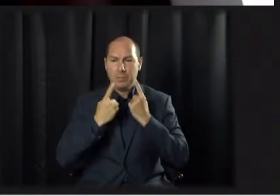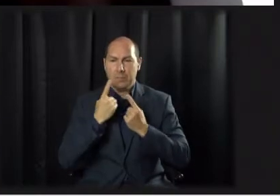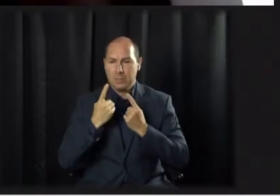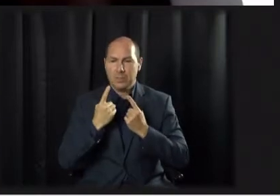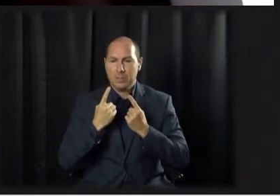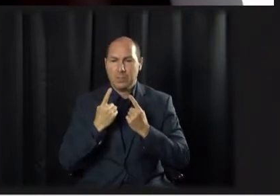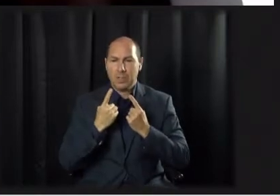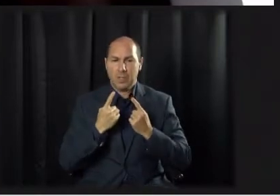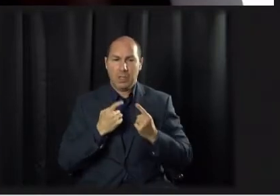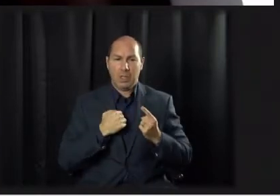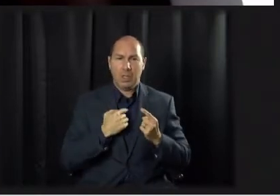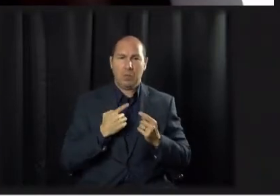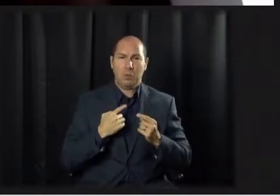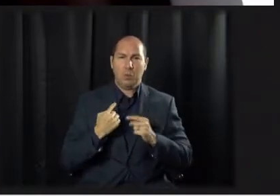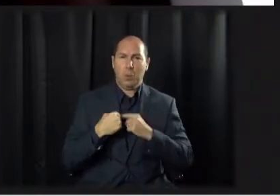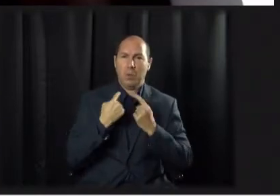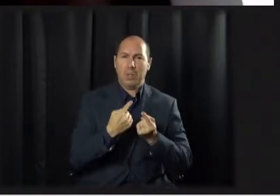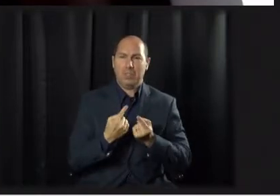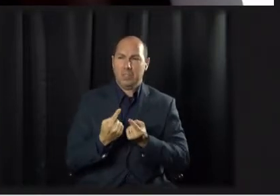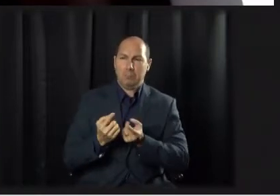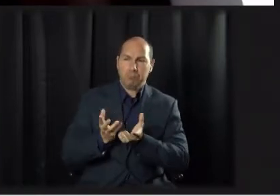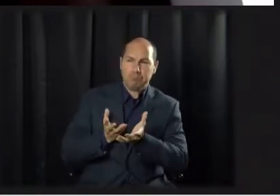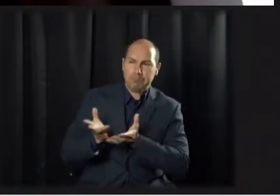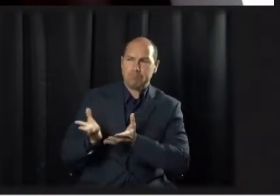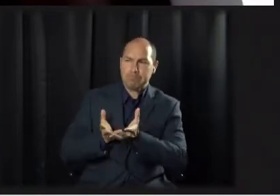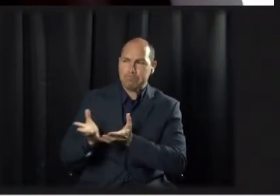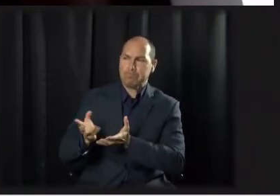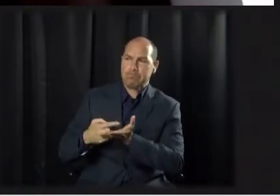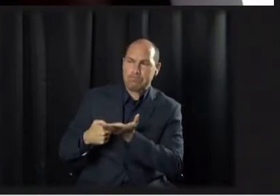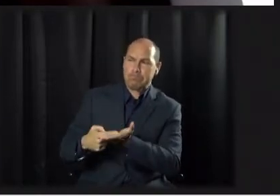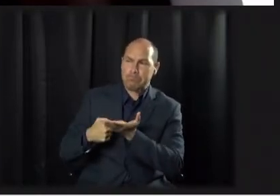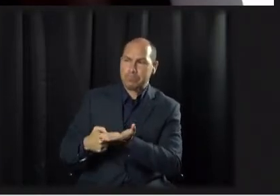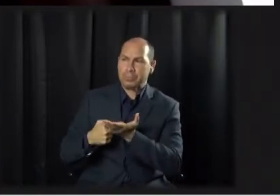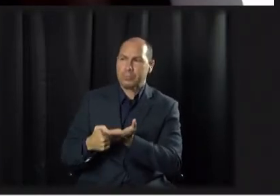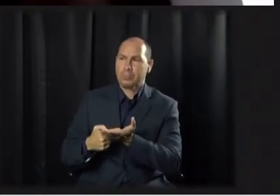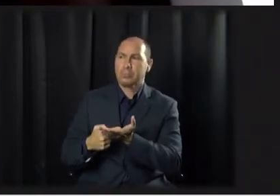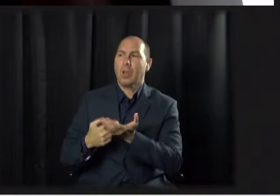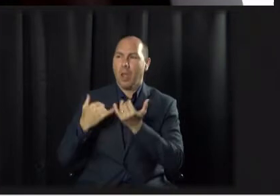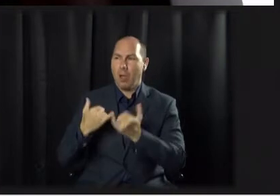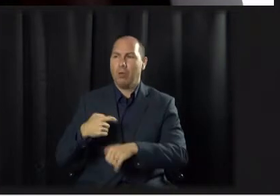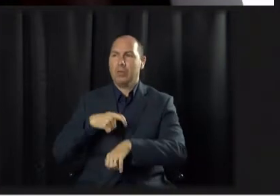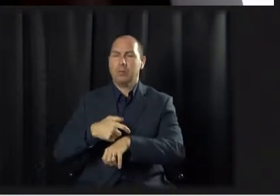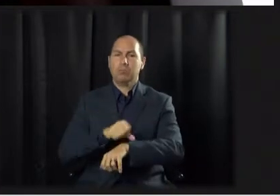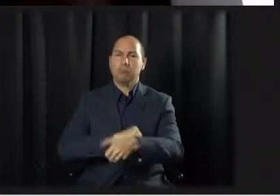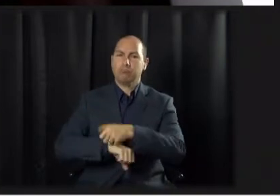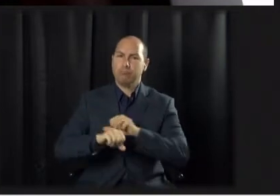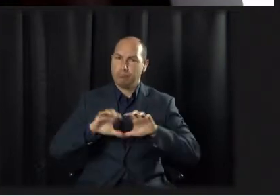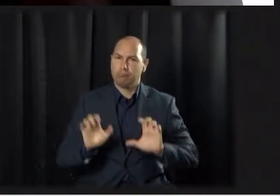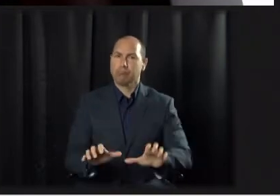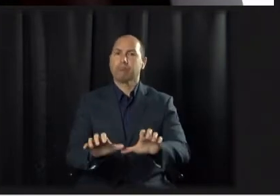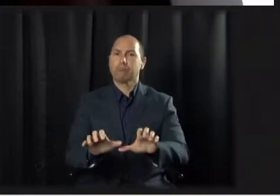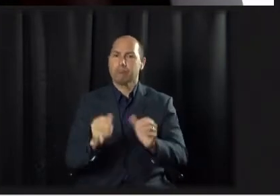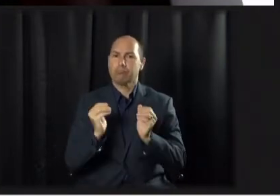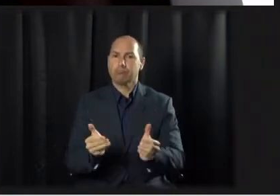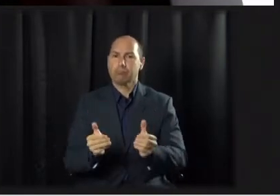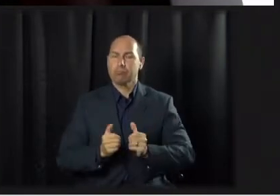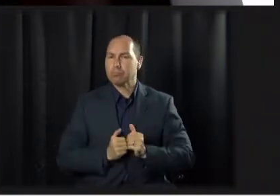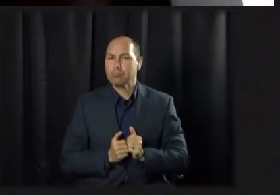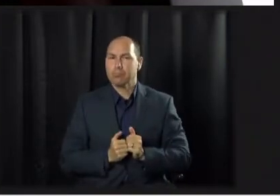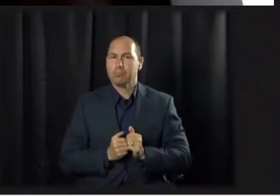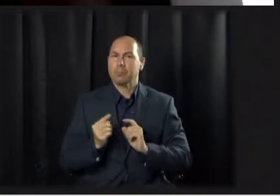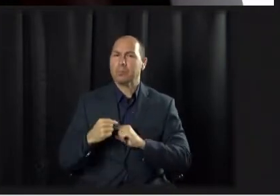into action. I think the issue of the pension reform is critical. I think that many